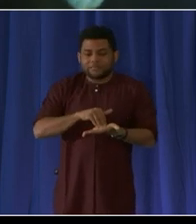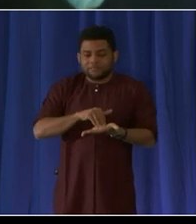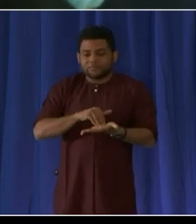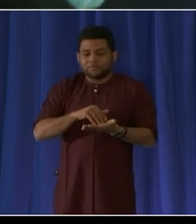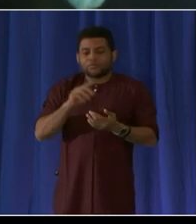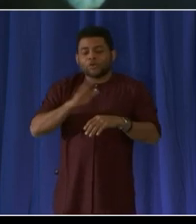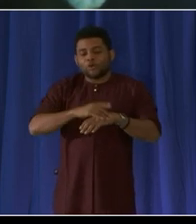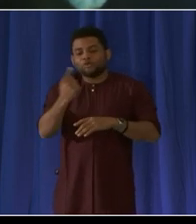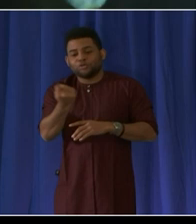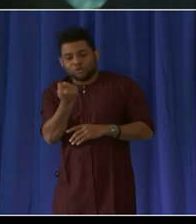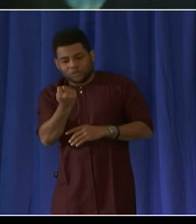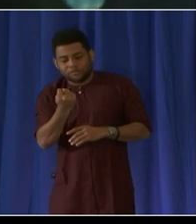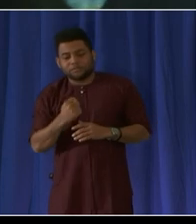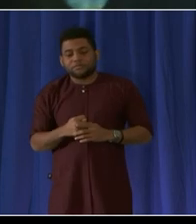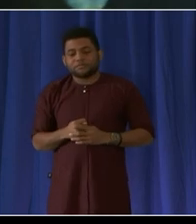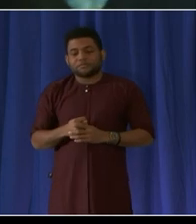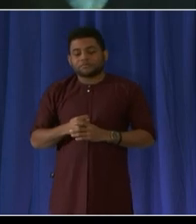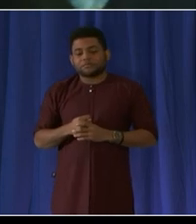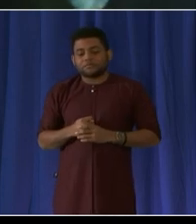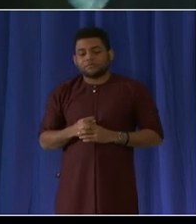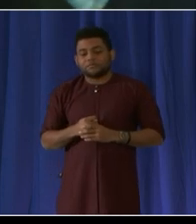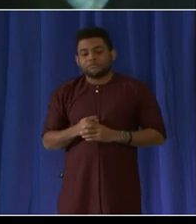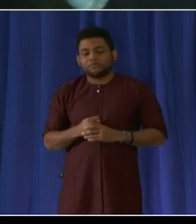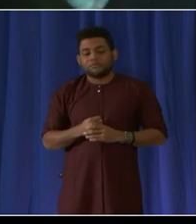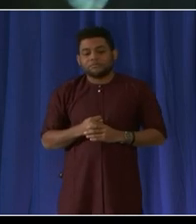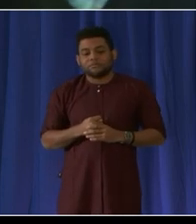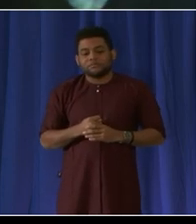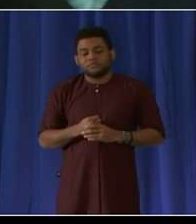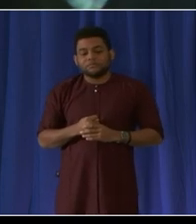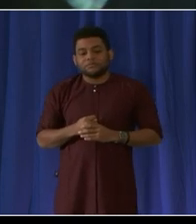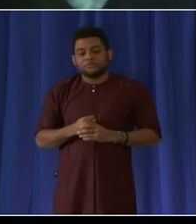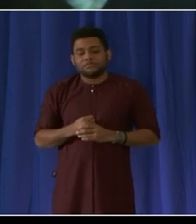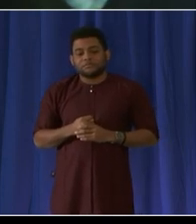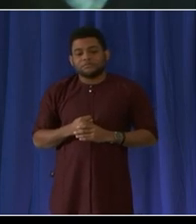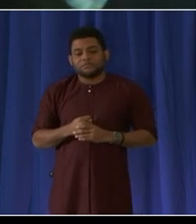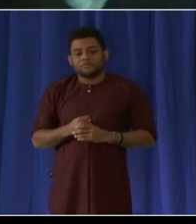We would do that testing on Tuesday. And